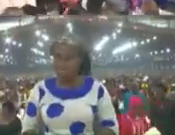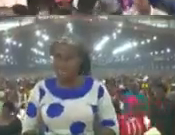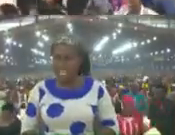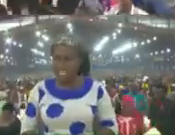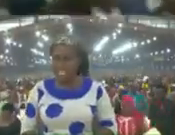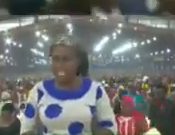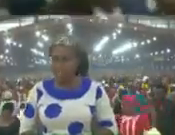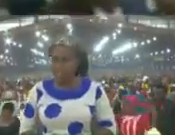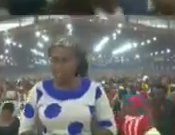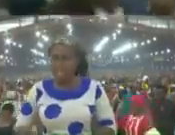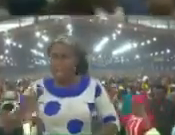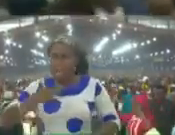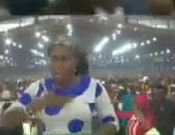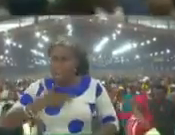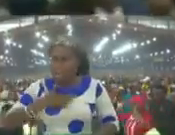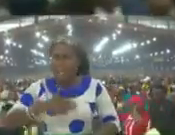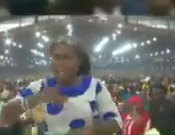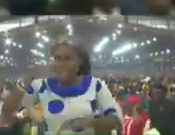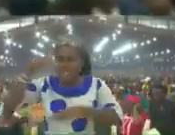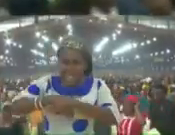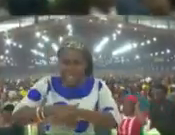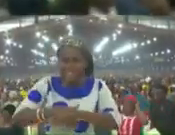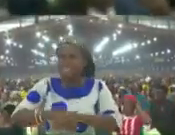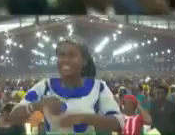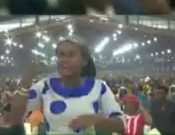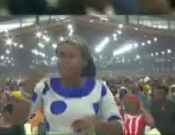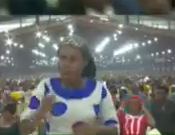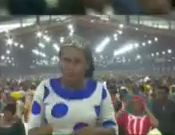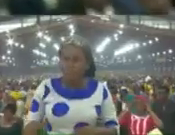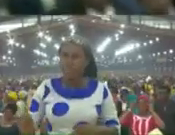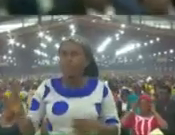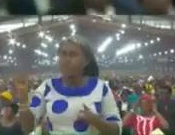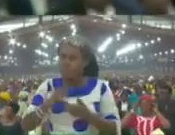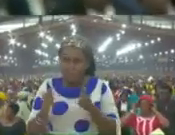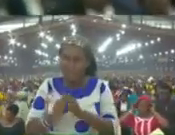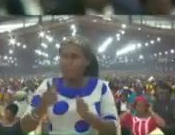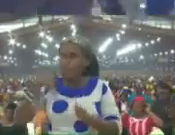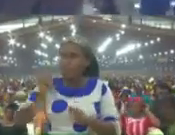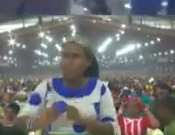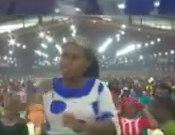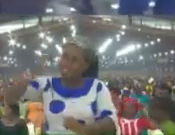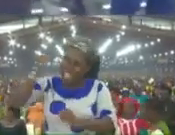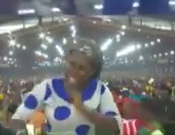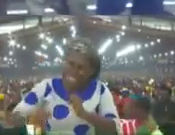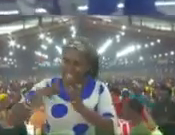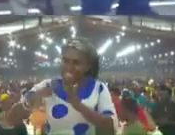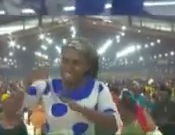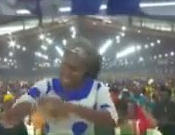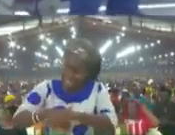My night must end tonight. It must end tonight.